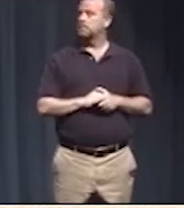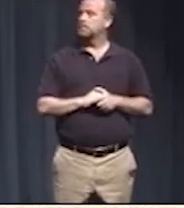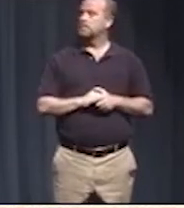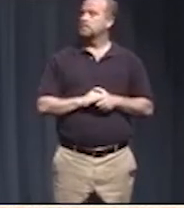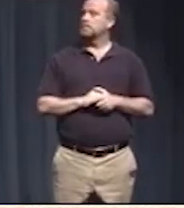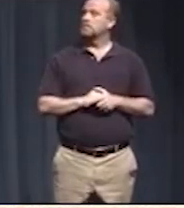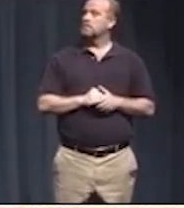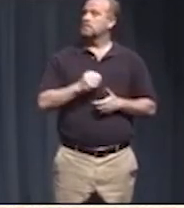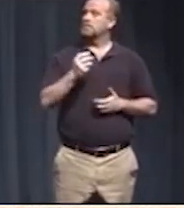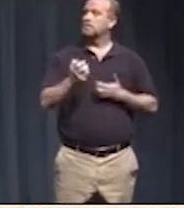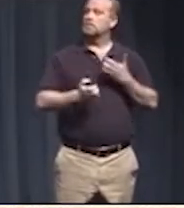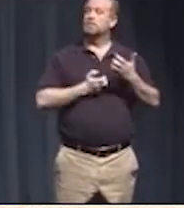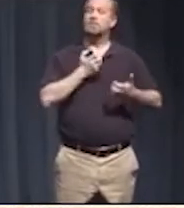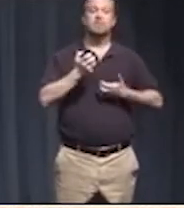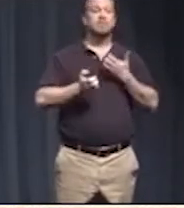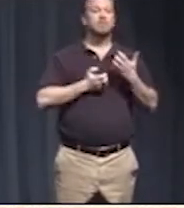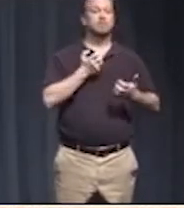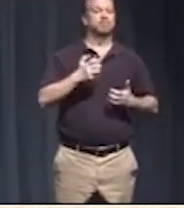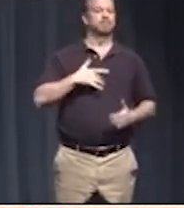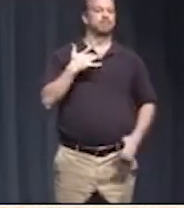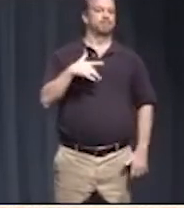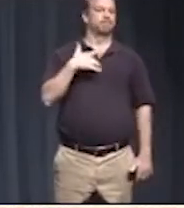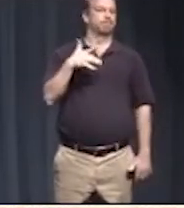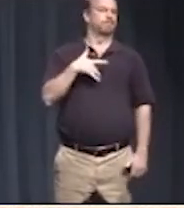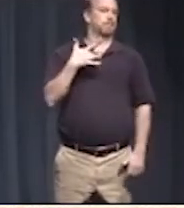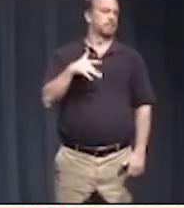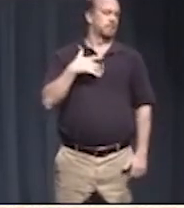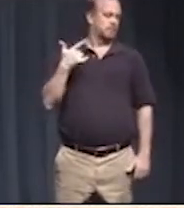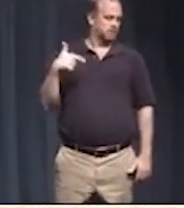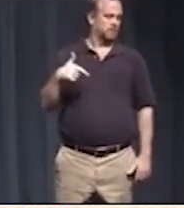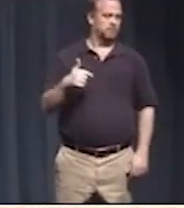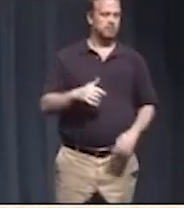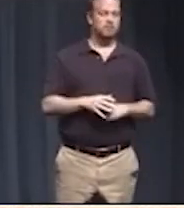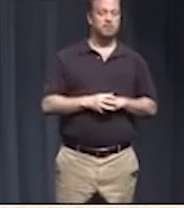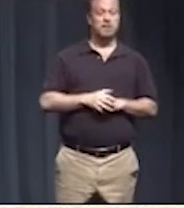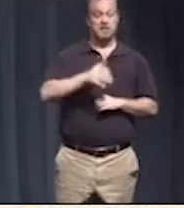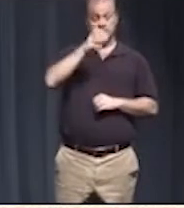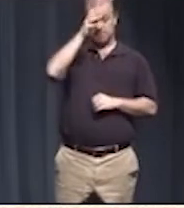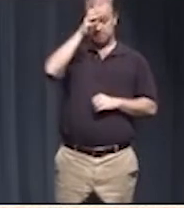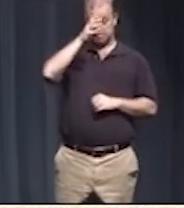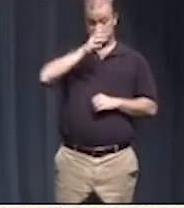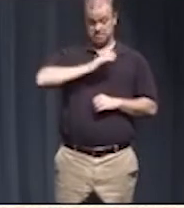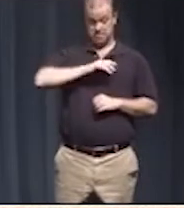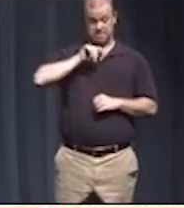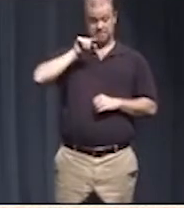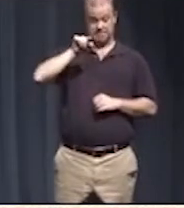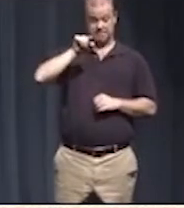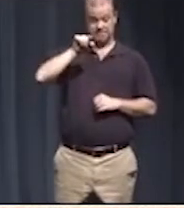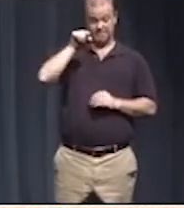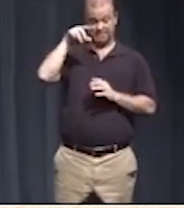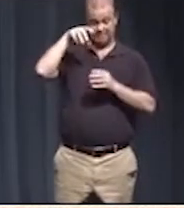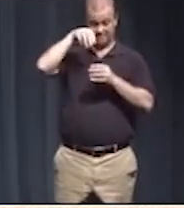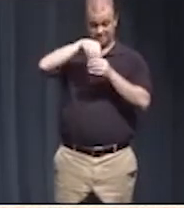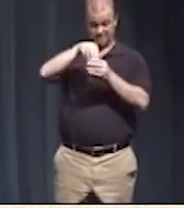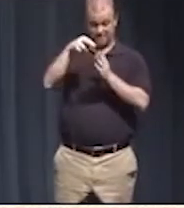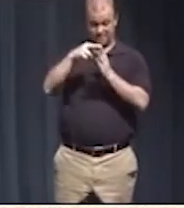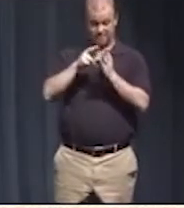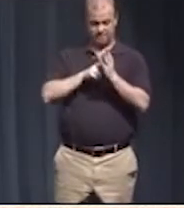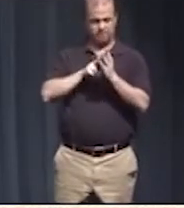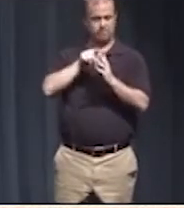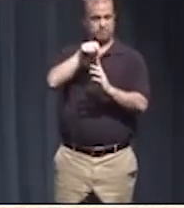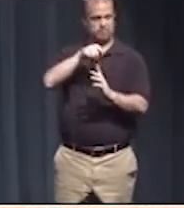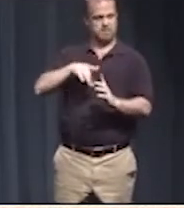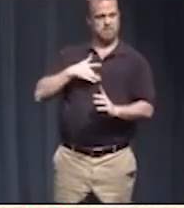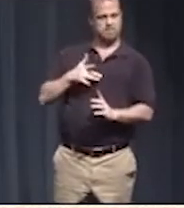Emotion. Now we're going to get to emotion. Men are brought up as part of these rules with some specific rules dealing